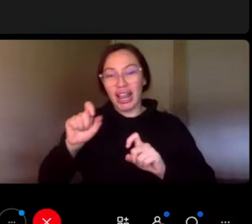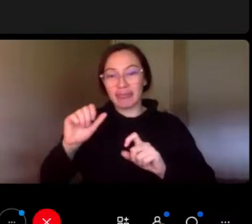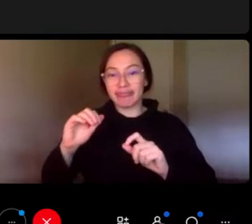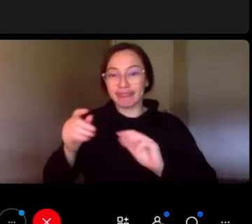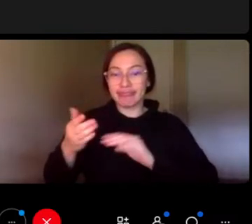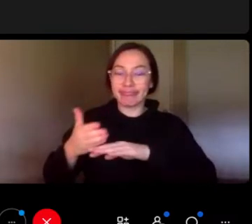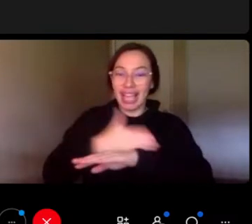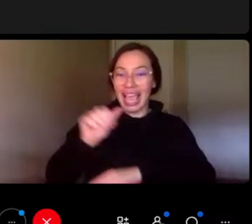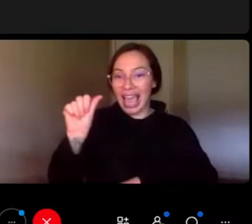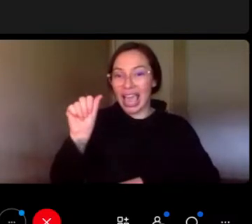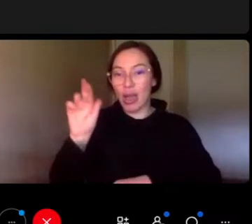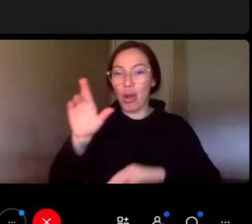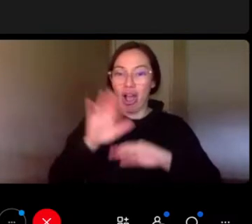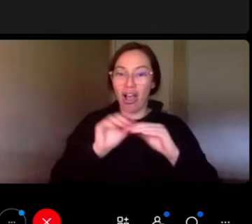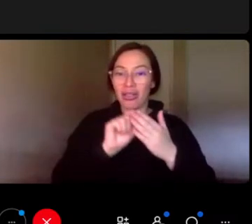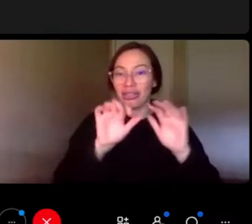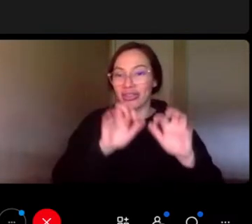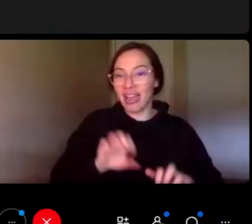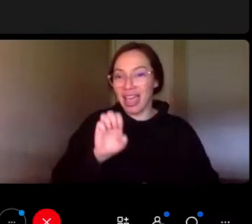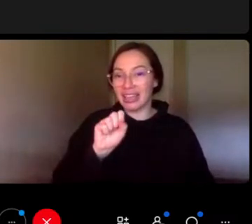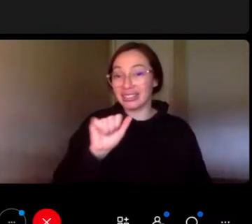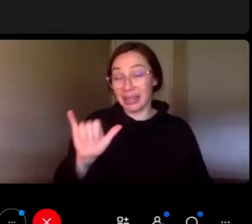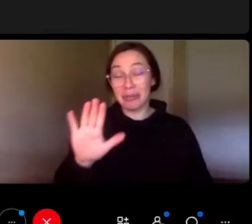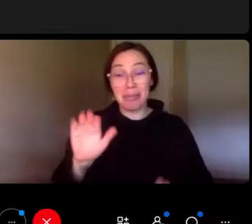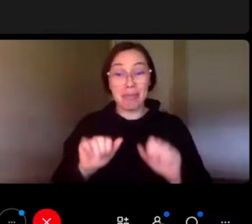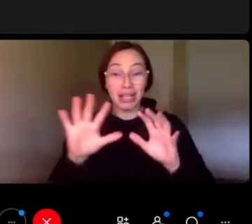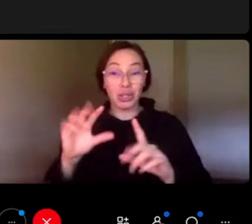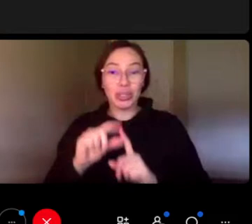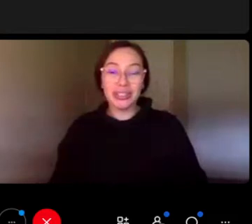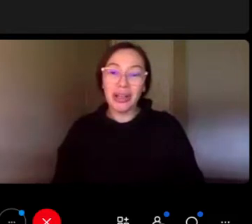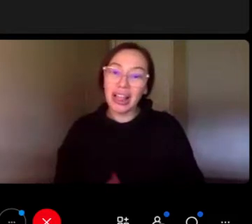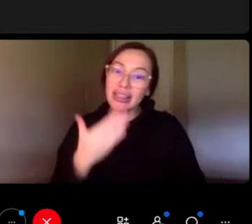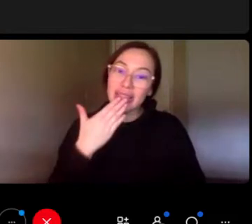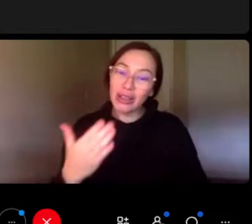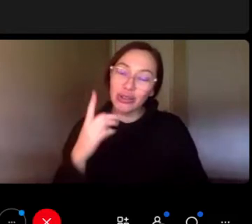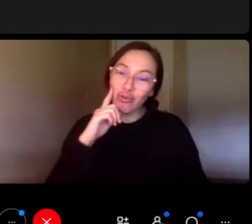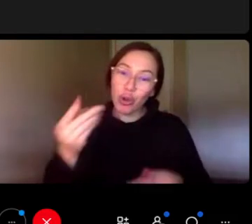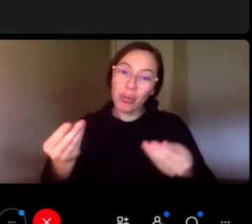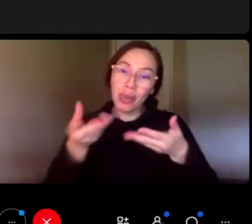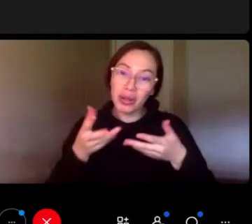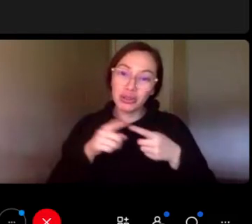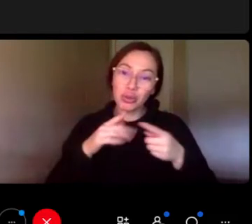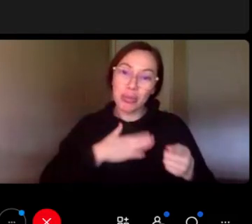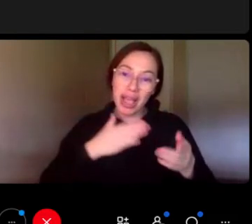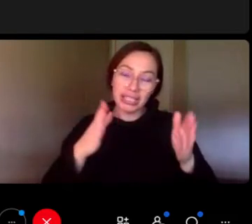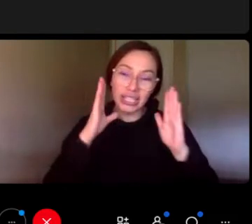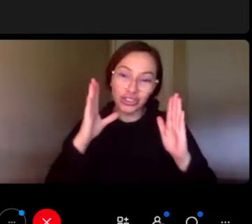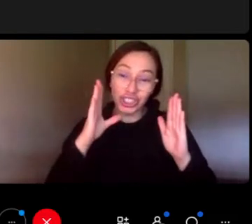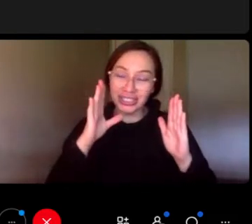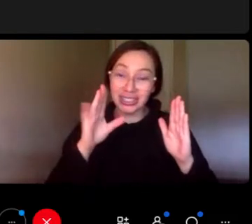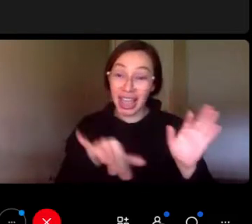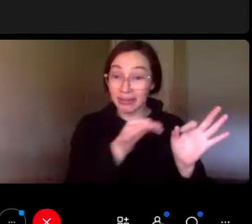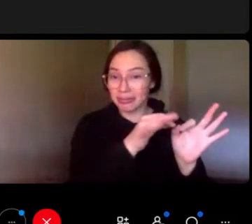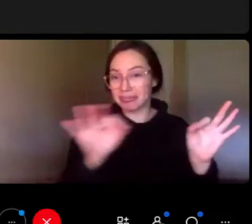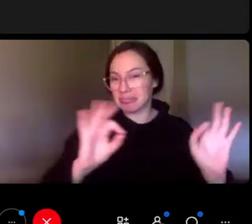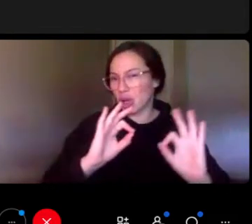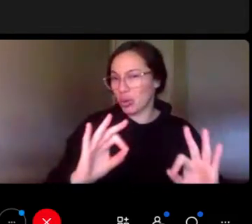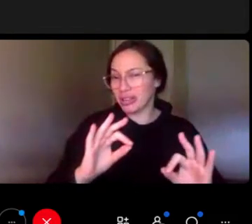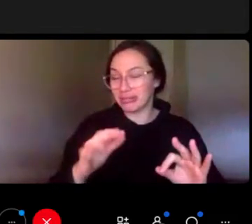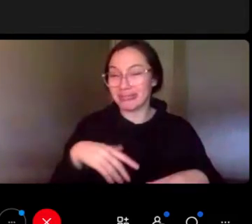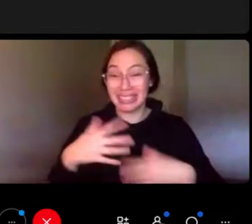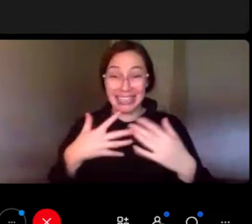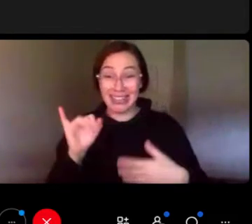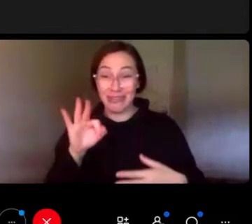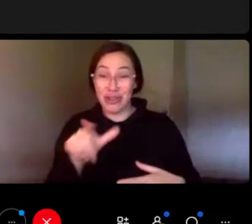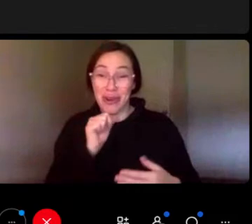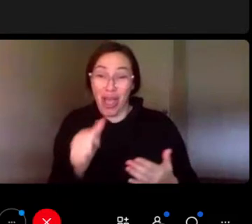essay. There's some magic words. Thank you for bringing that to my attention is always a good one. Even if you're not grateful at